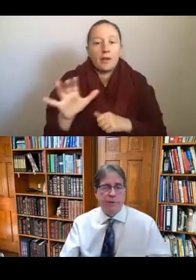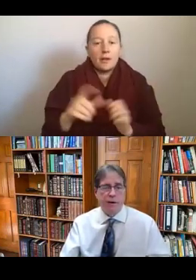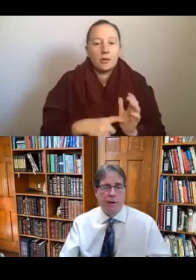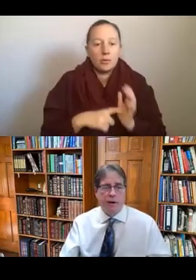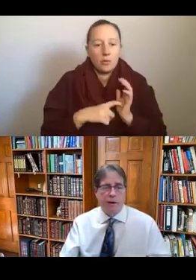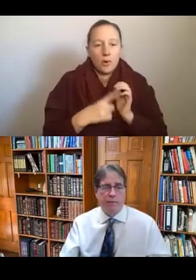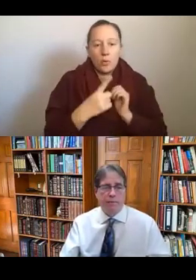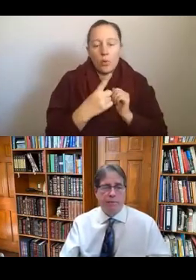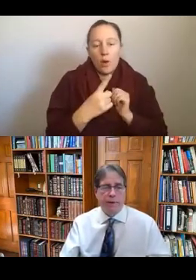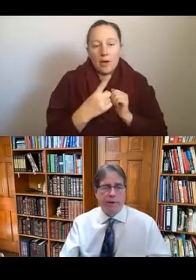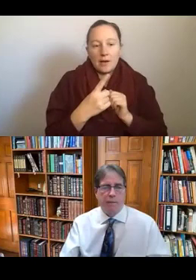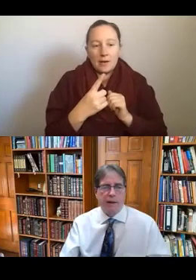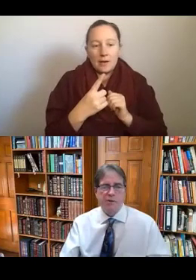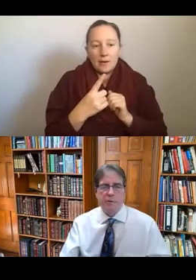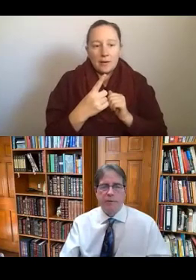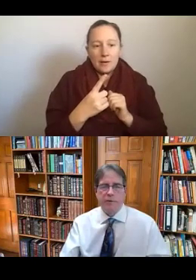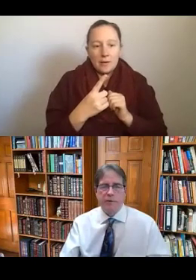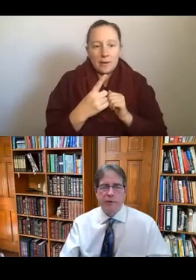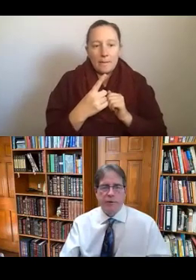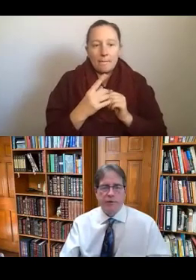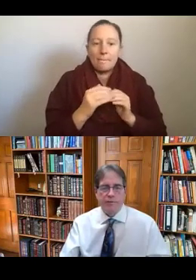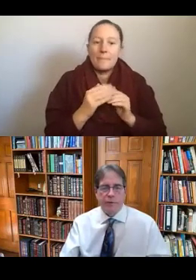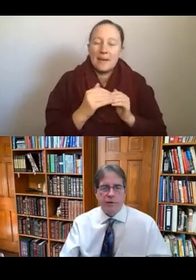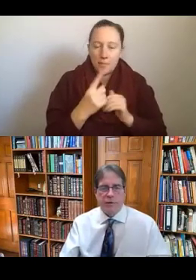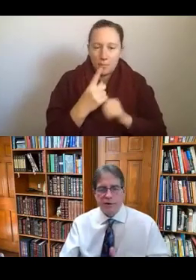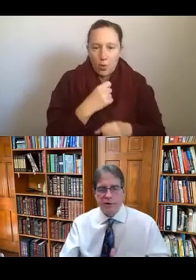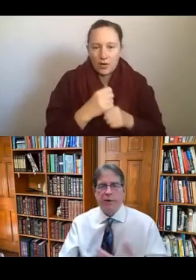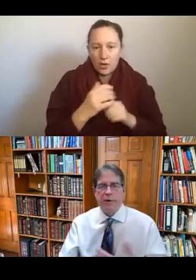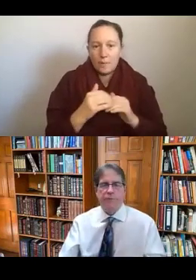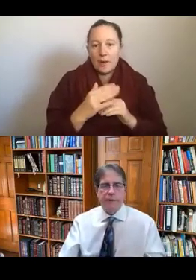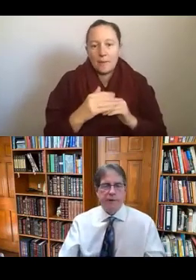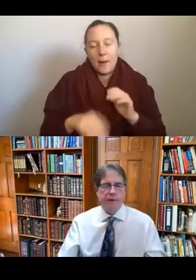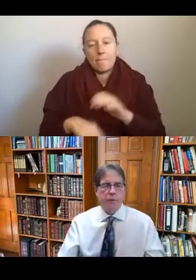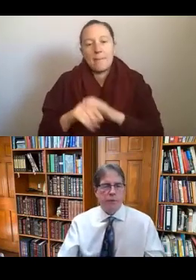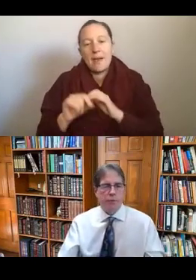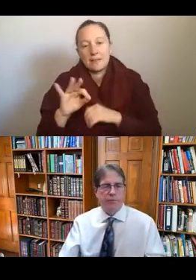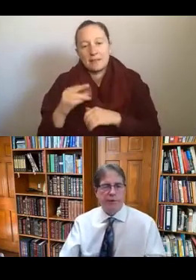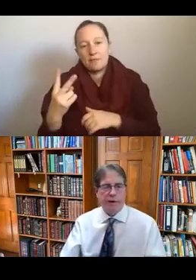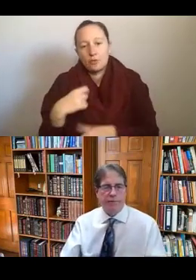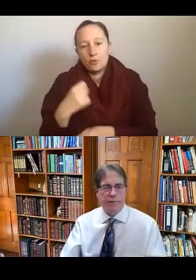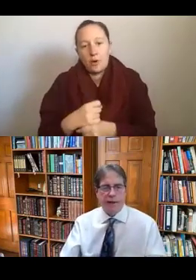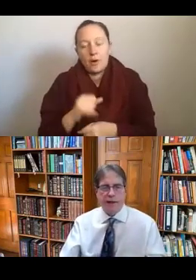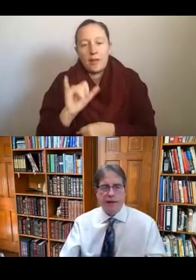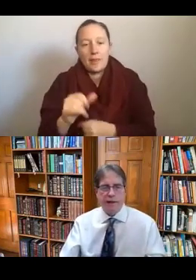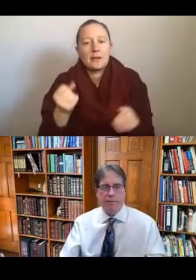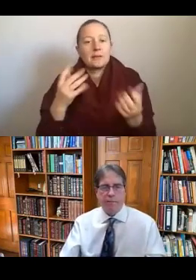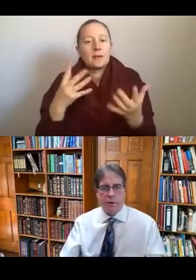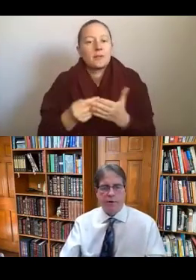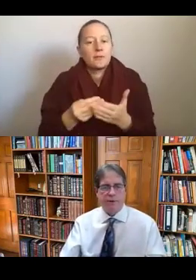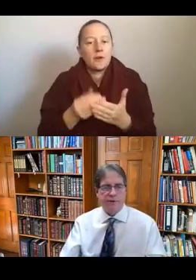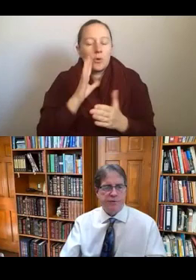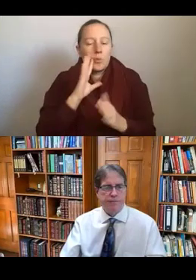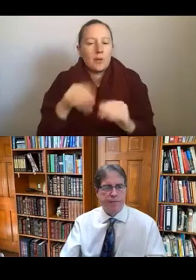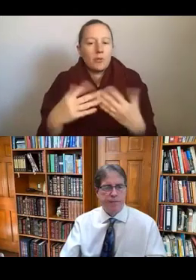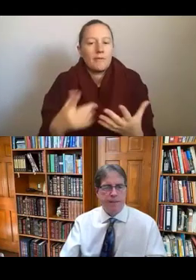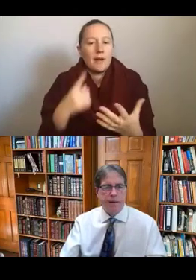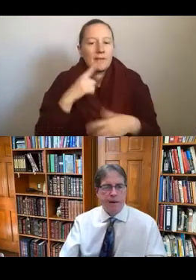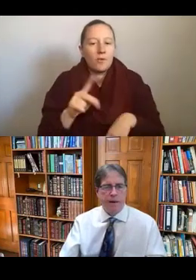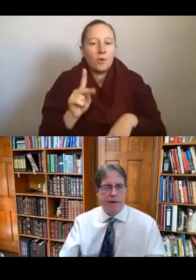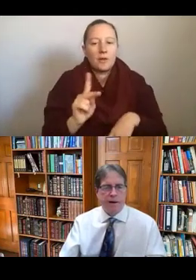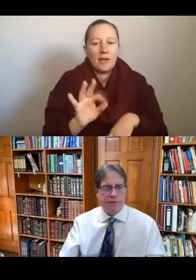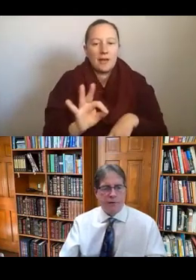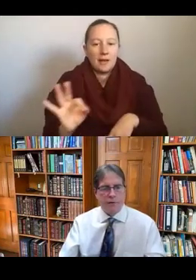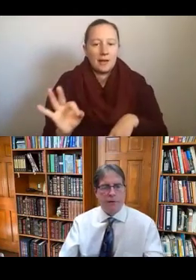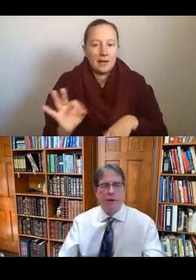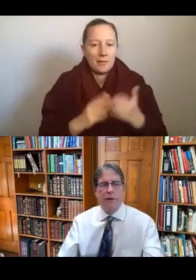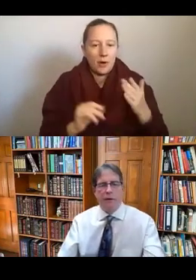phase, but a maximum of 2 years. So that's the amount of funding we will provide for the K99 part of this.